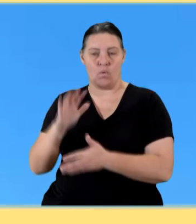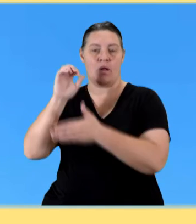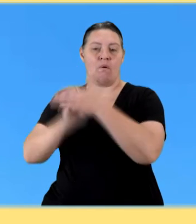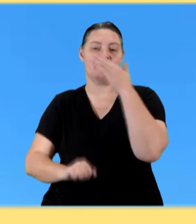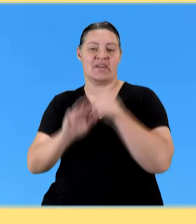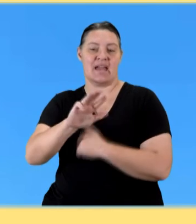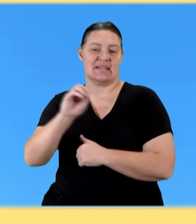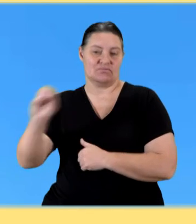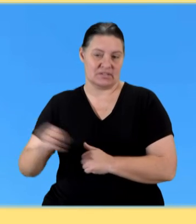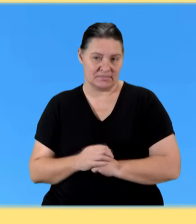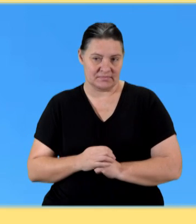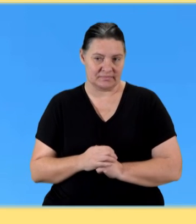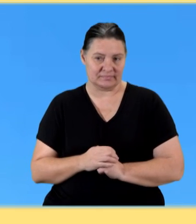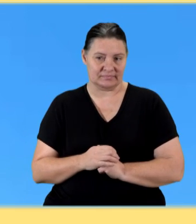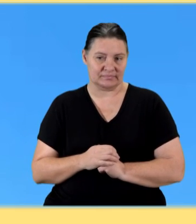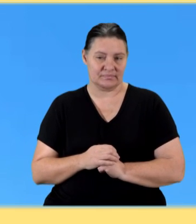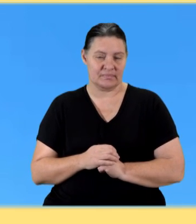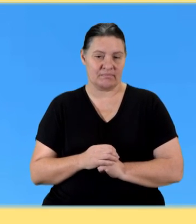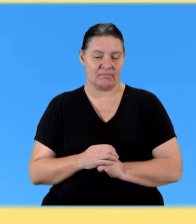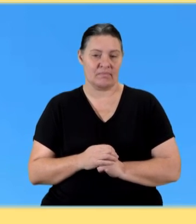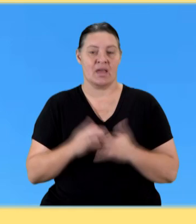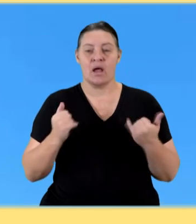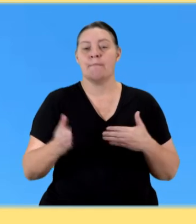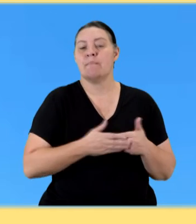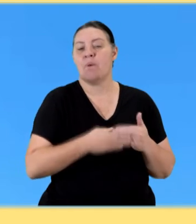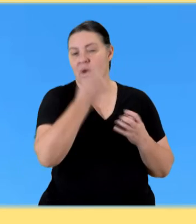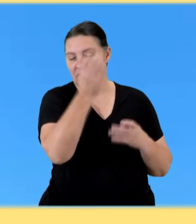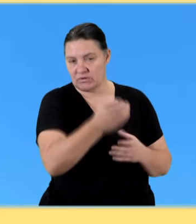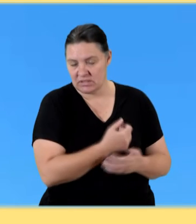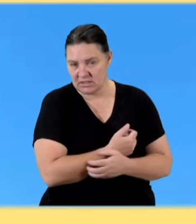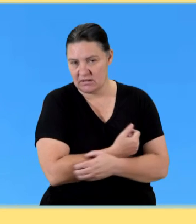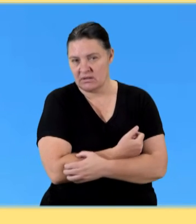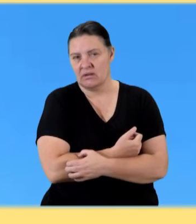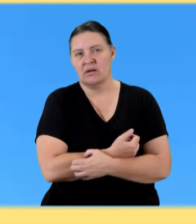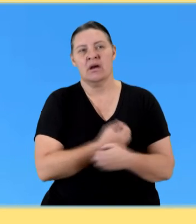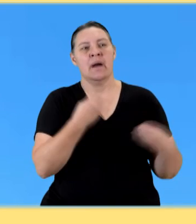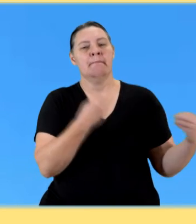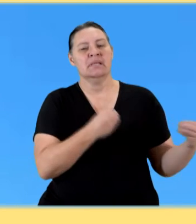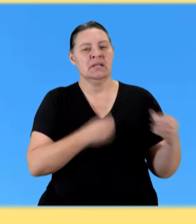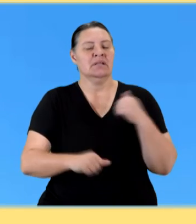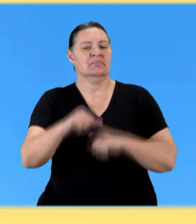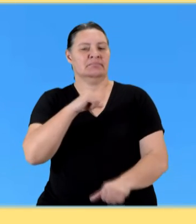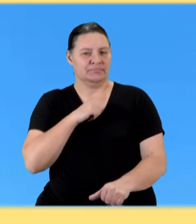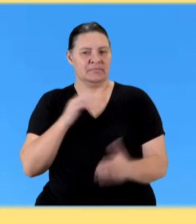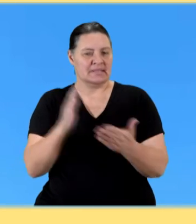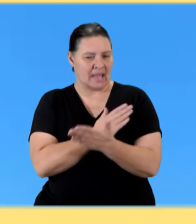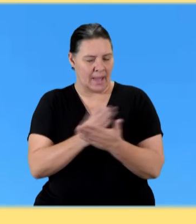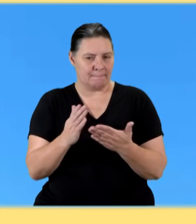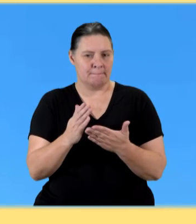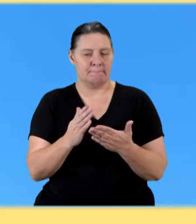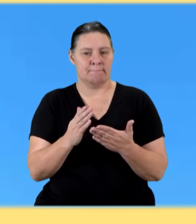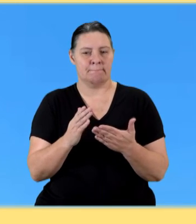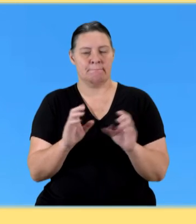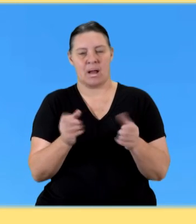will subtract 900. Let's go for more information. The business returned some